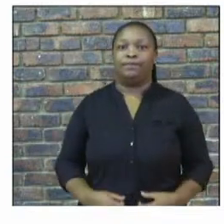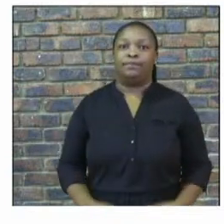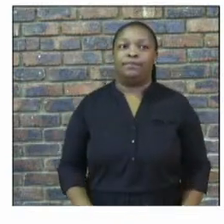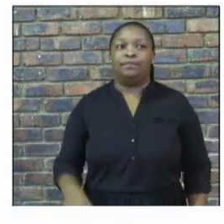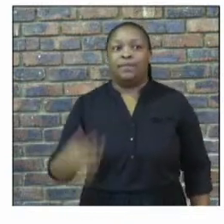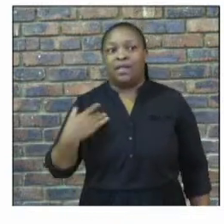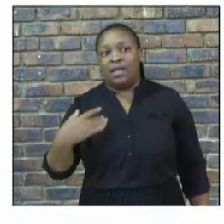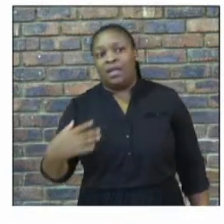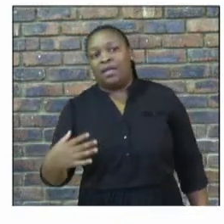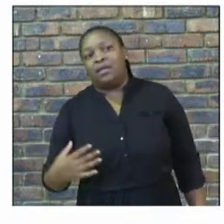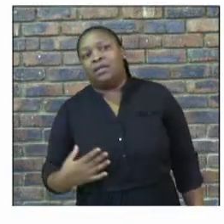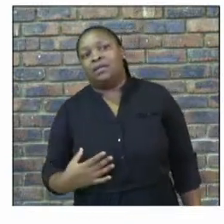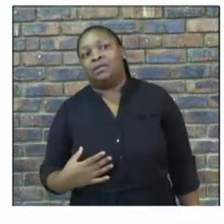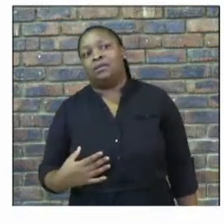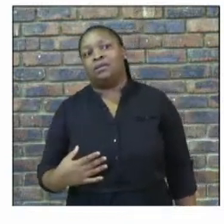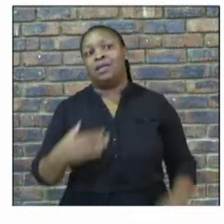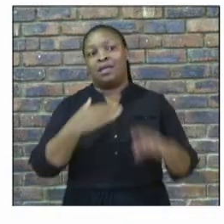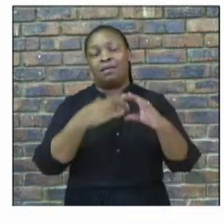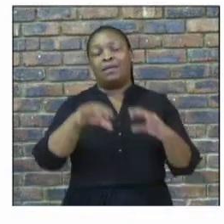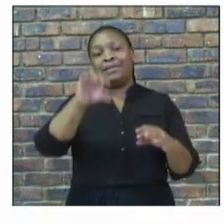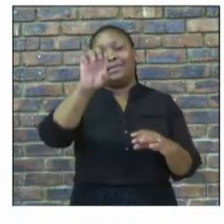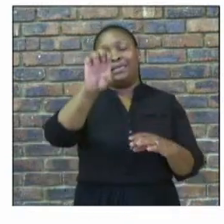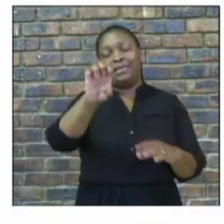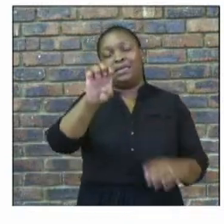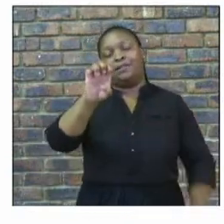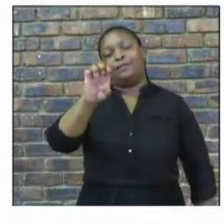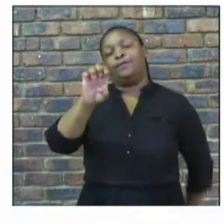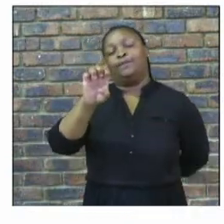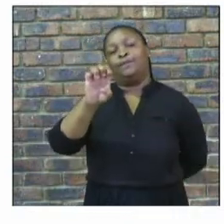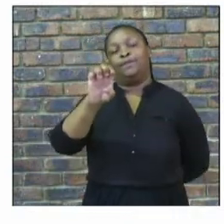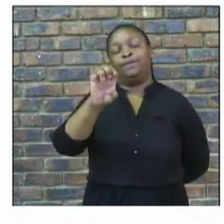So my email address is E.